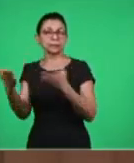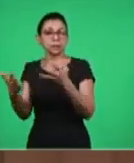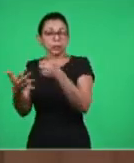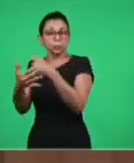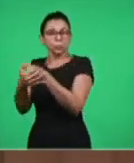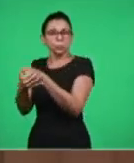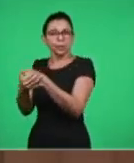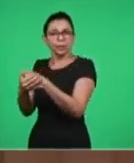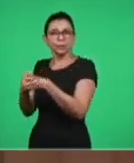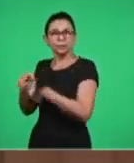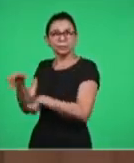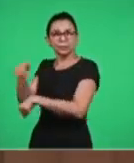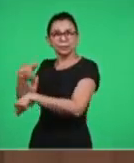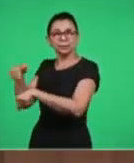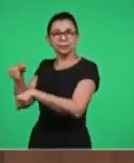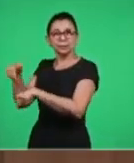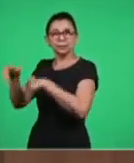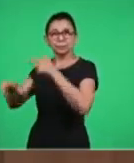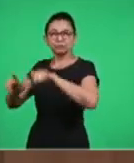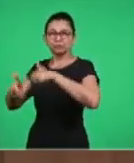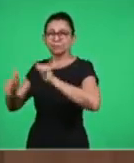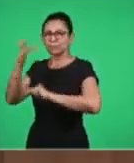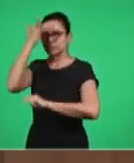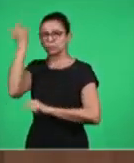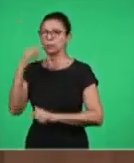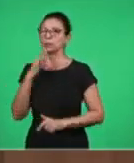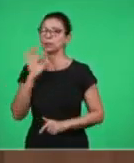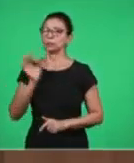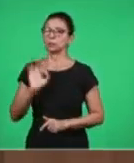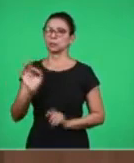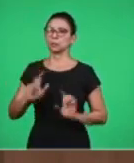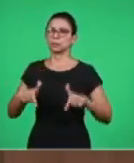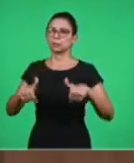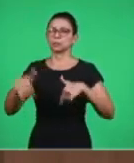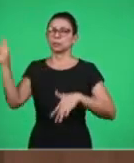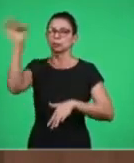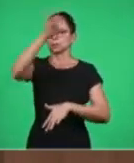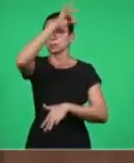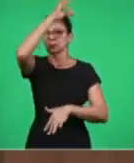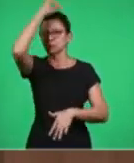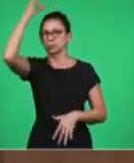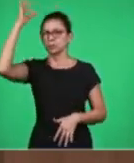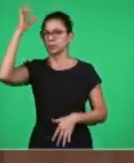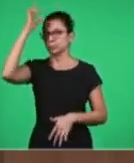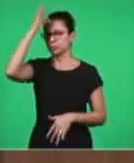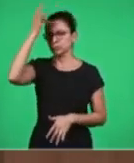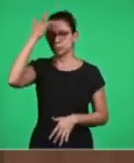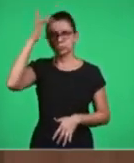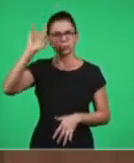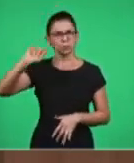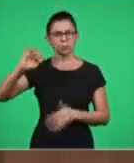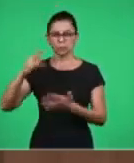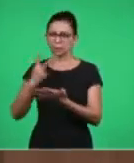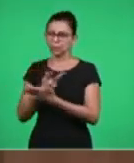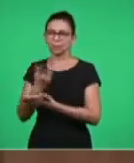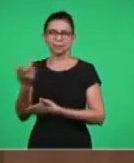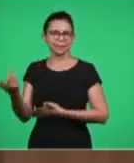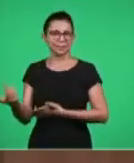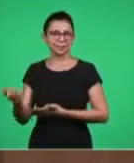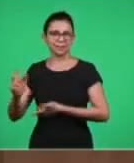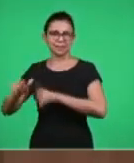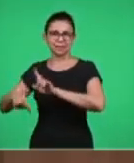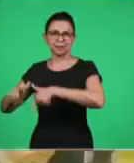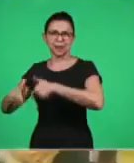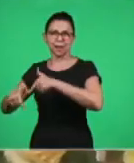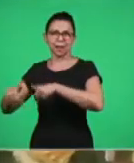Many don't know the operation of the Holy Spirit. They don't know what is happening. They don't know that